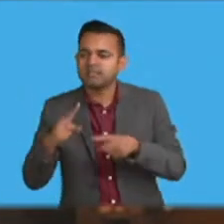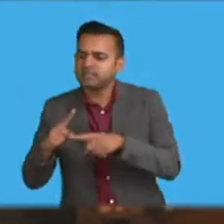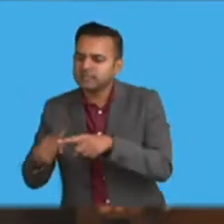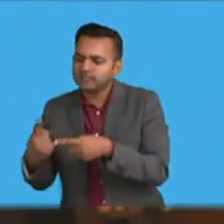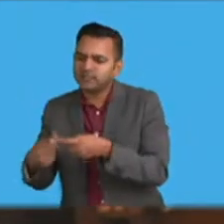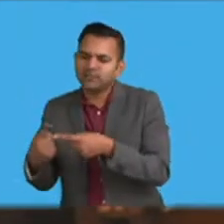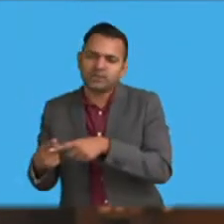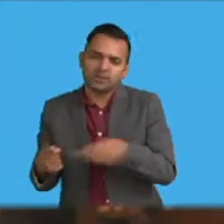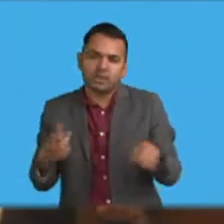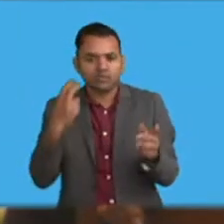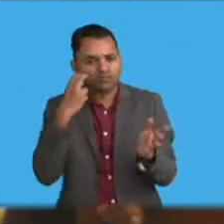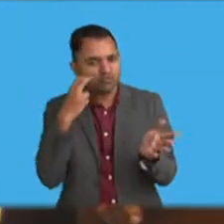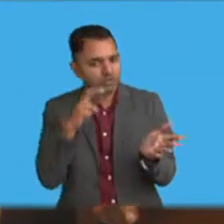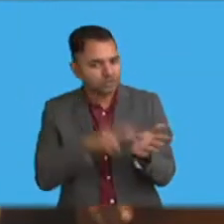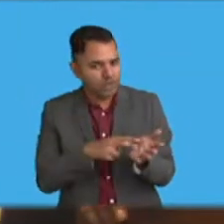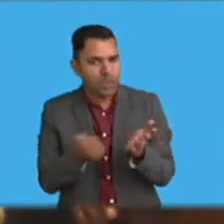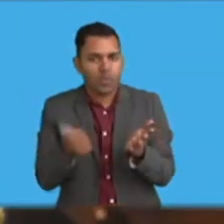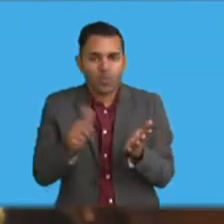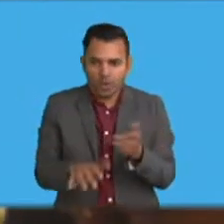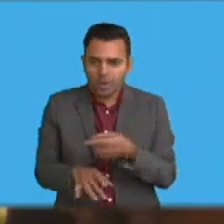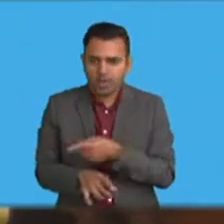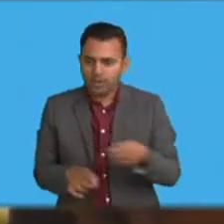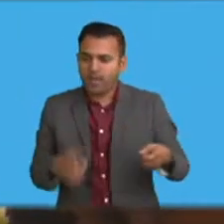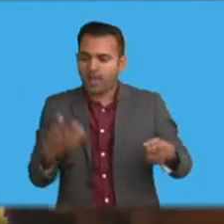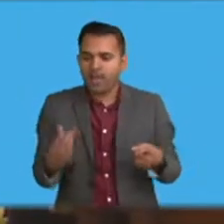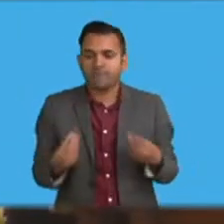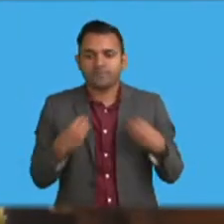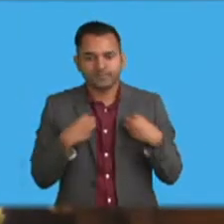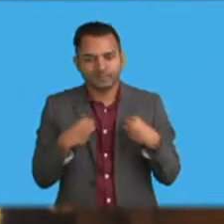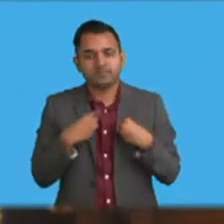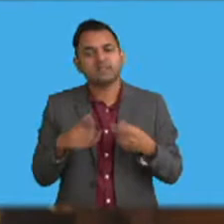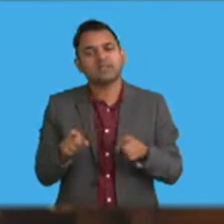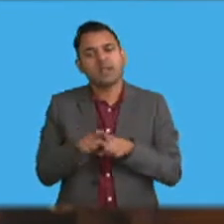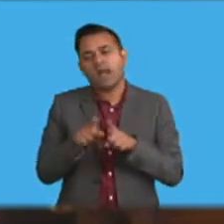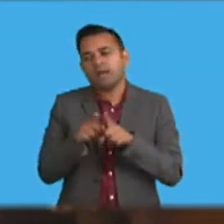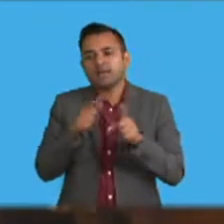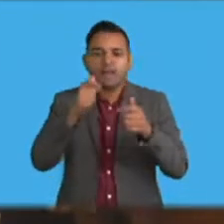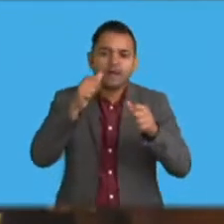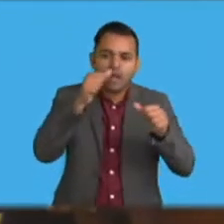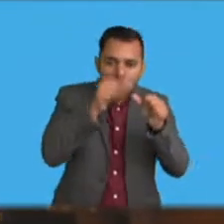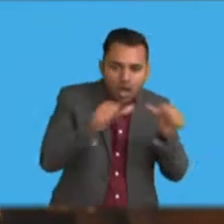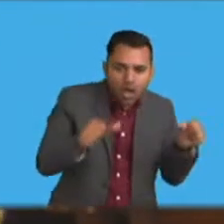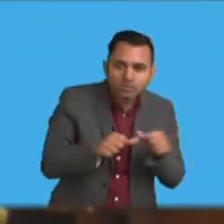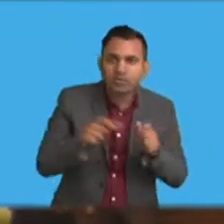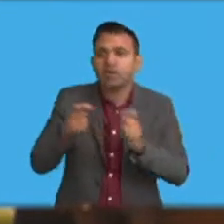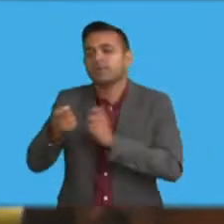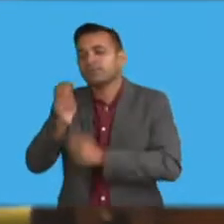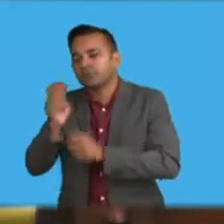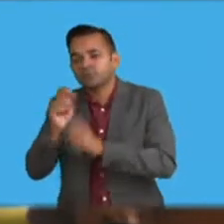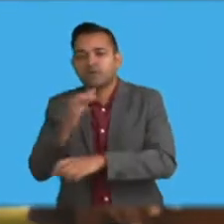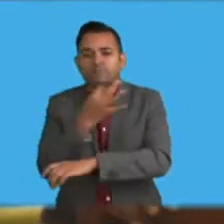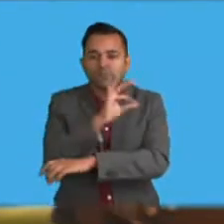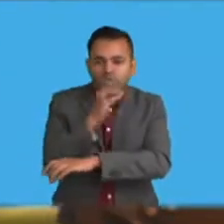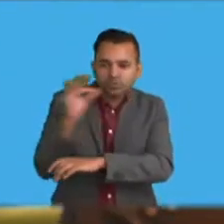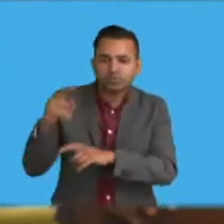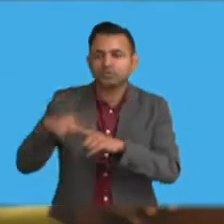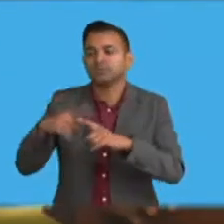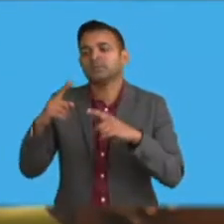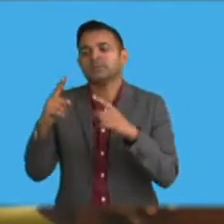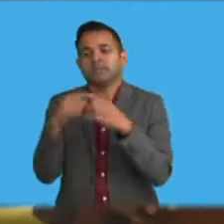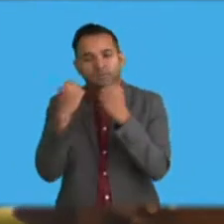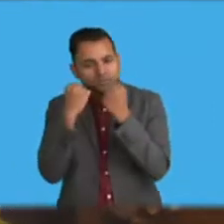registered and cover key sectors such as agriculture, fisheries, financial, retail, and forestry. The sugar industry also, Madam Speaker,